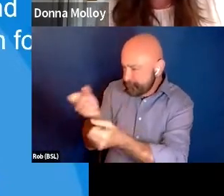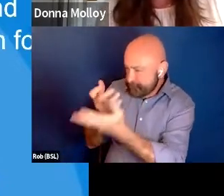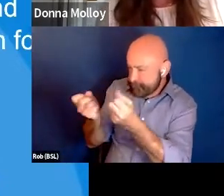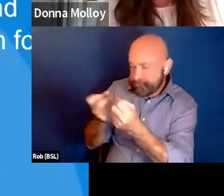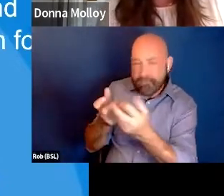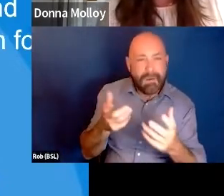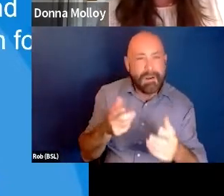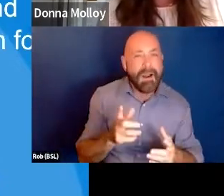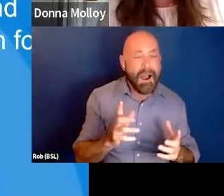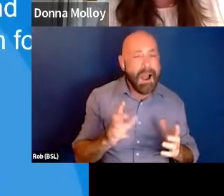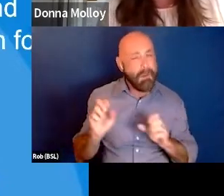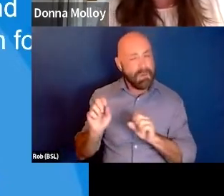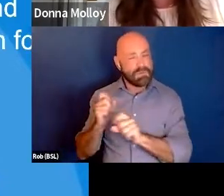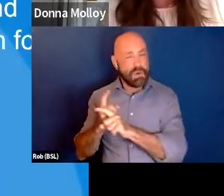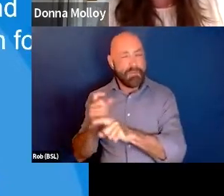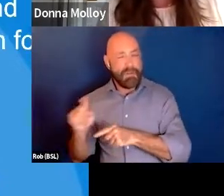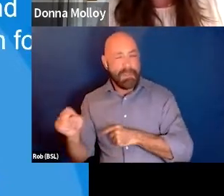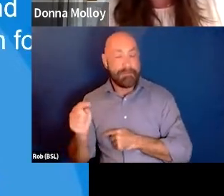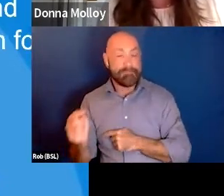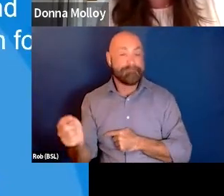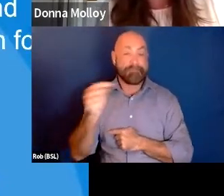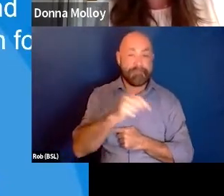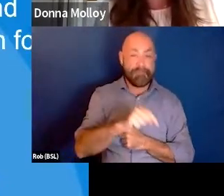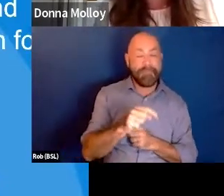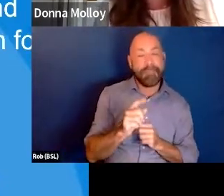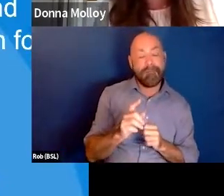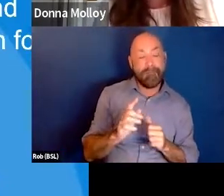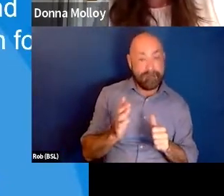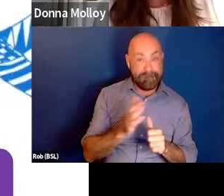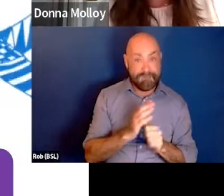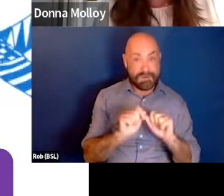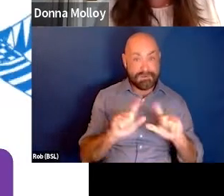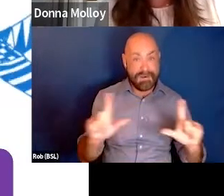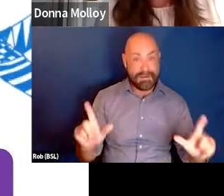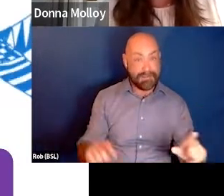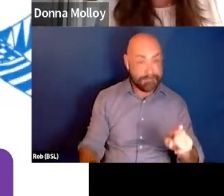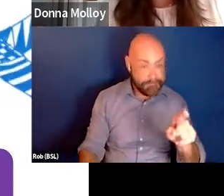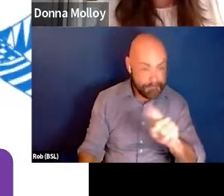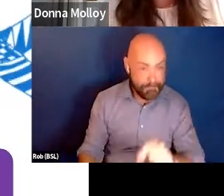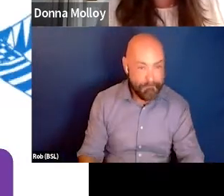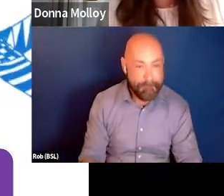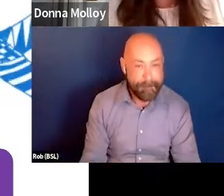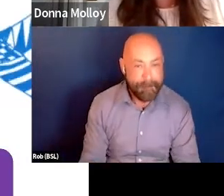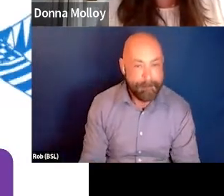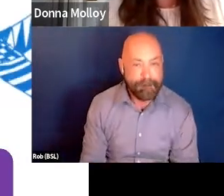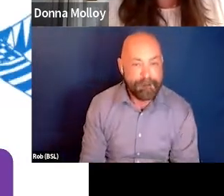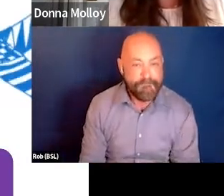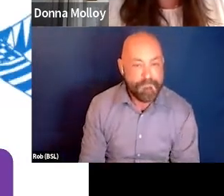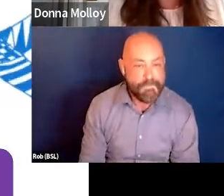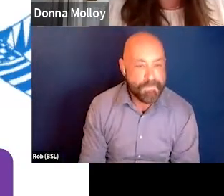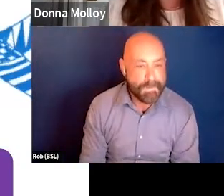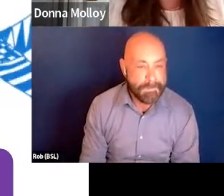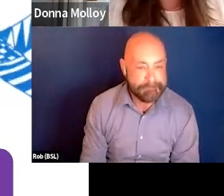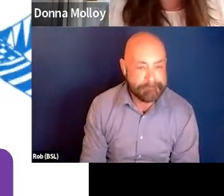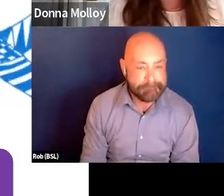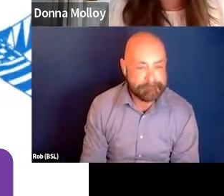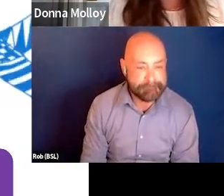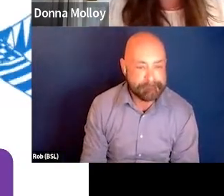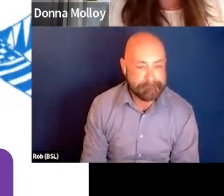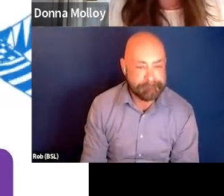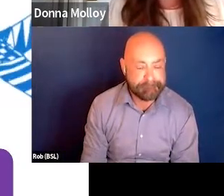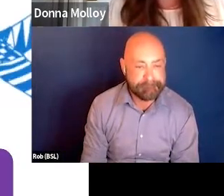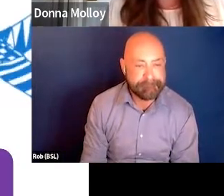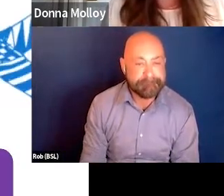that. But just to start off, if we can move to the first slide, I wanted to start with a few key principles, which will be